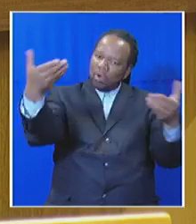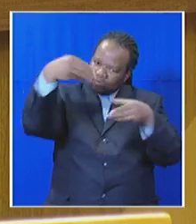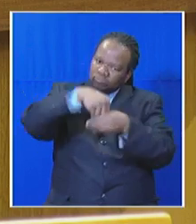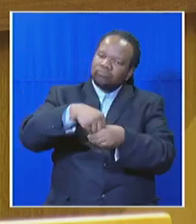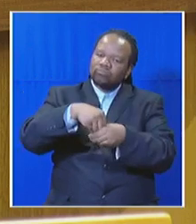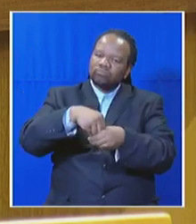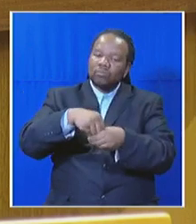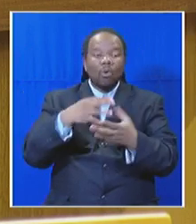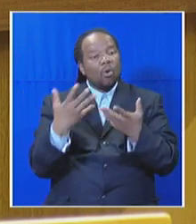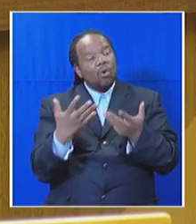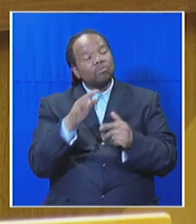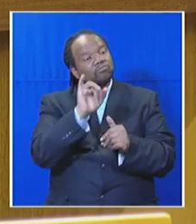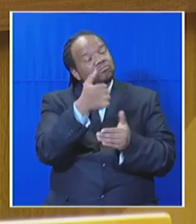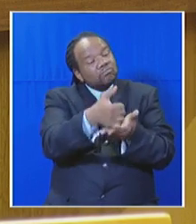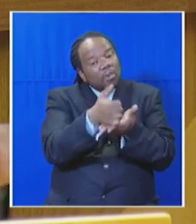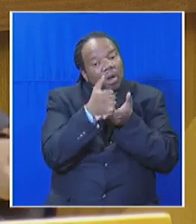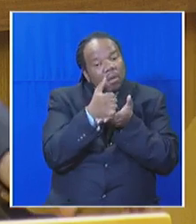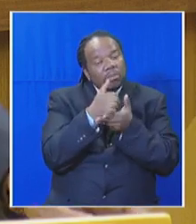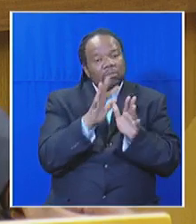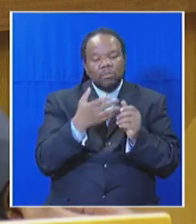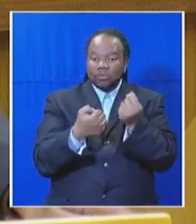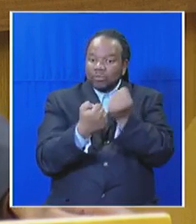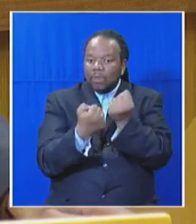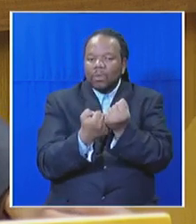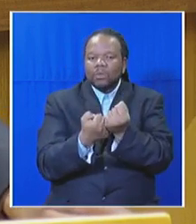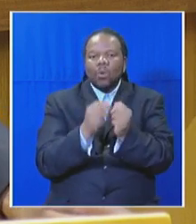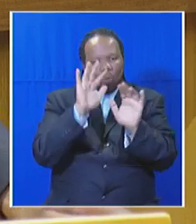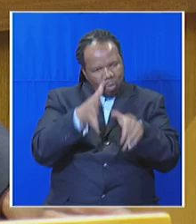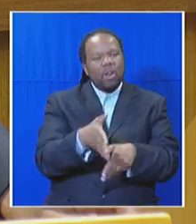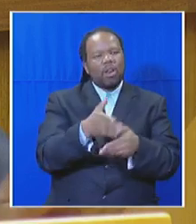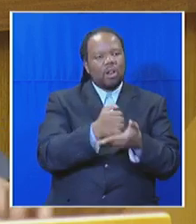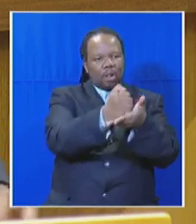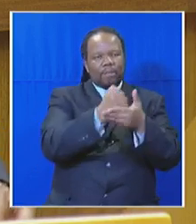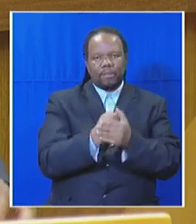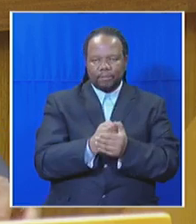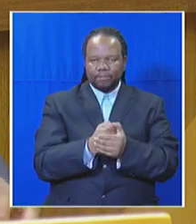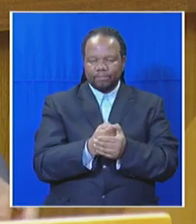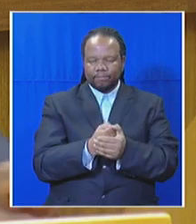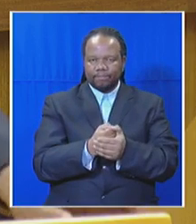to seek support from the bank. It has been welcomed